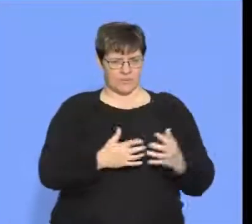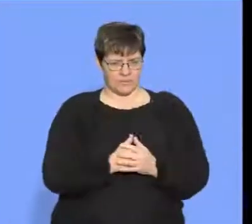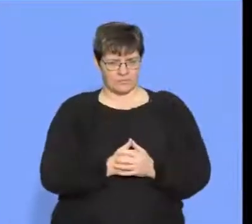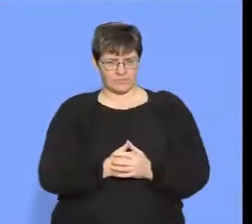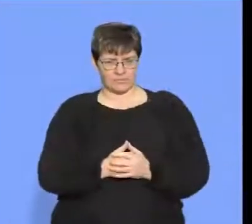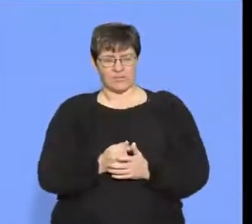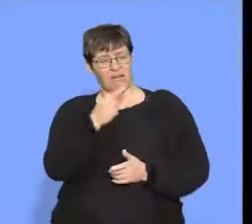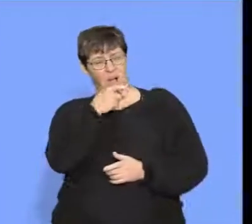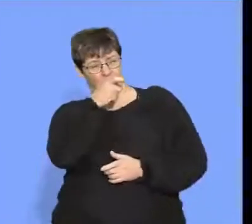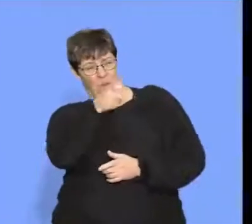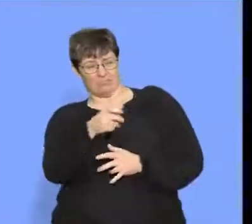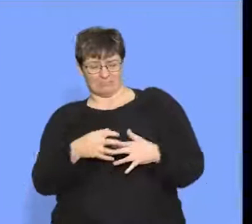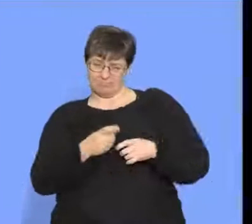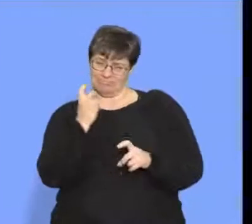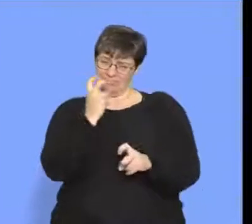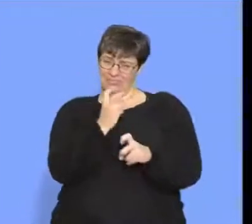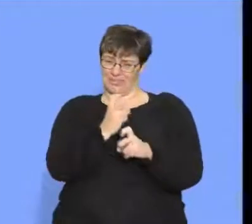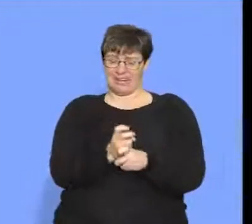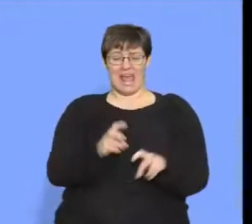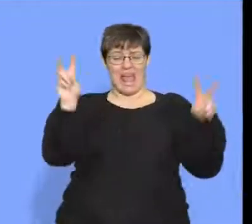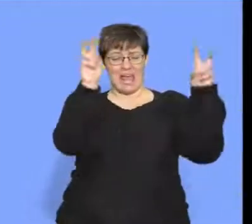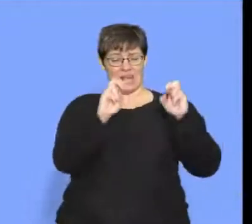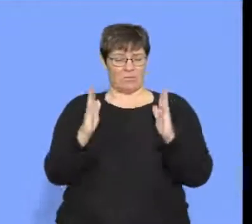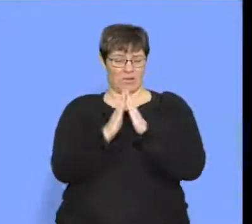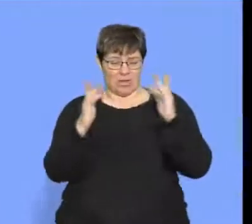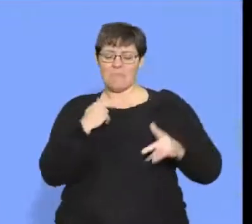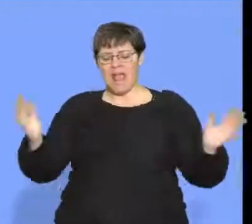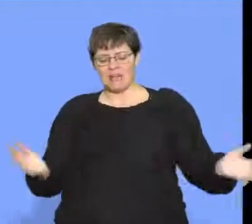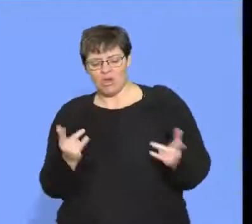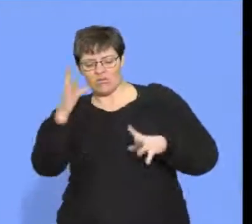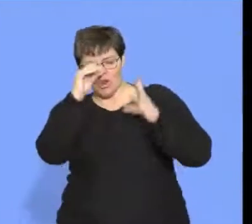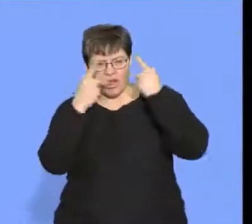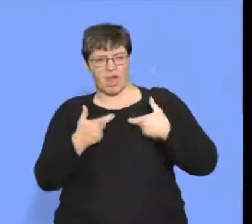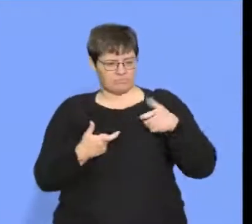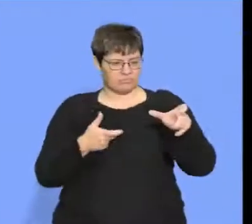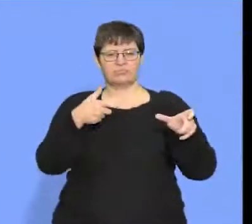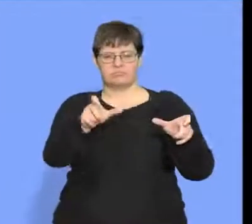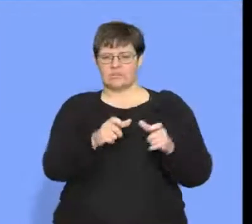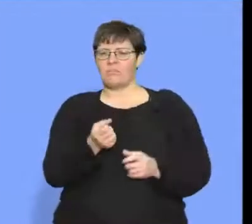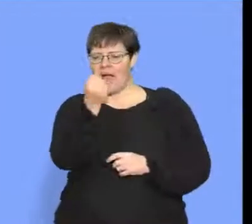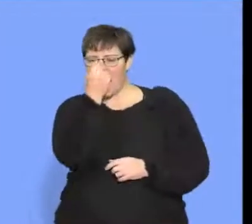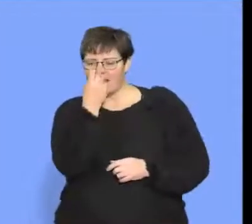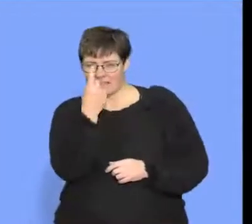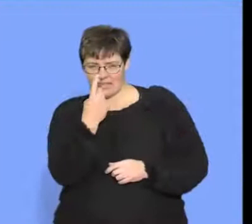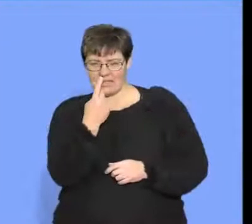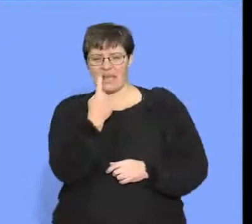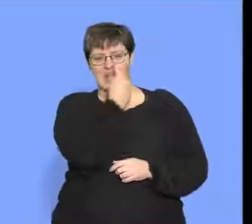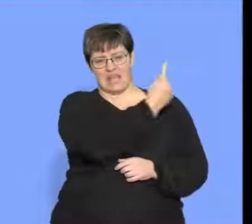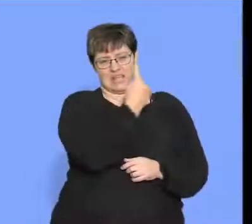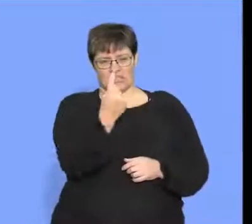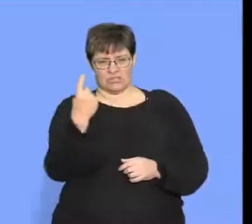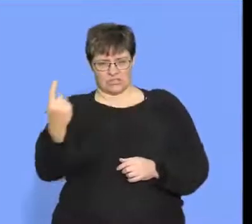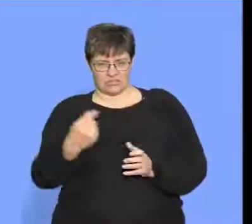such a complex word like electromagnetic, I often encourage my learners to break the word up to better understand